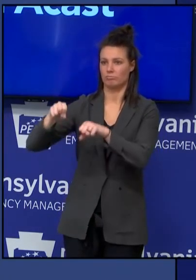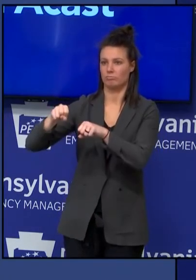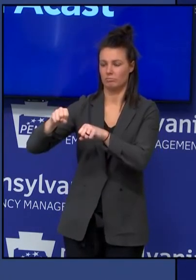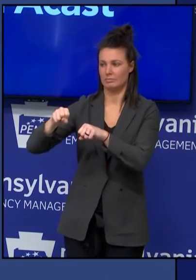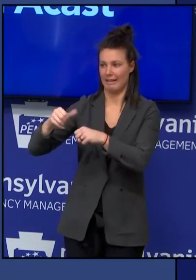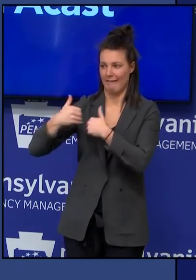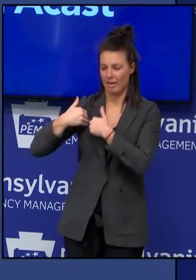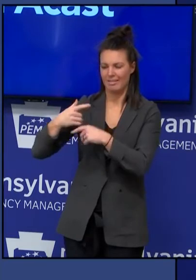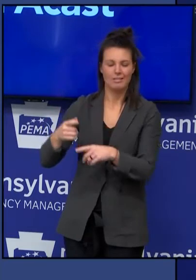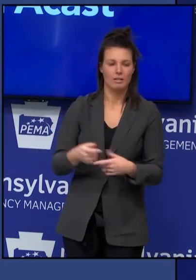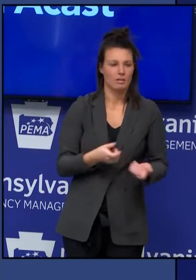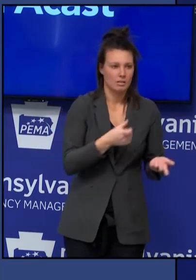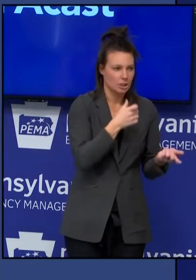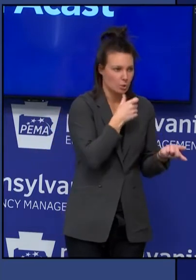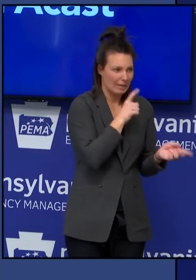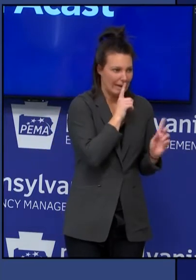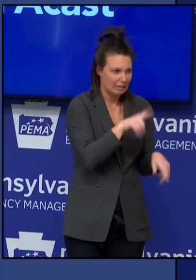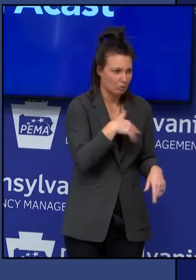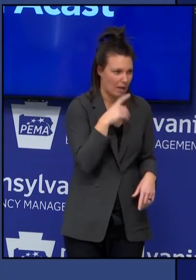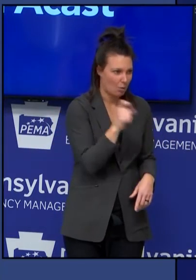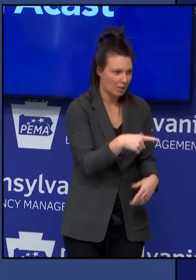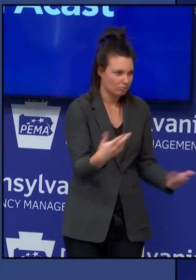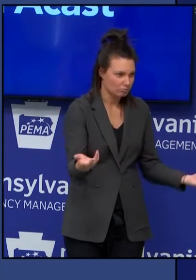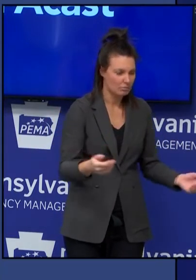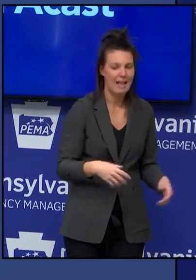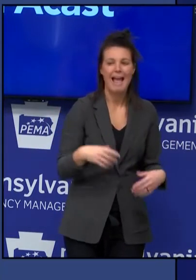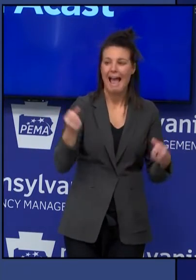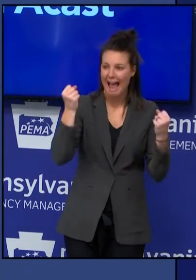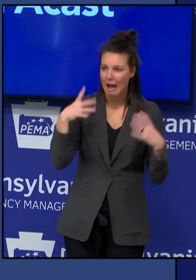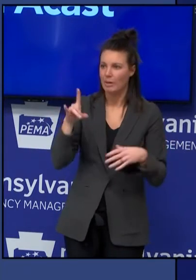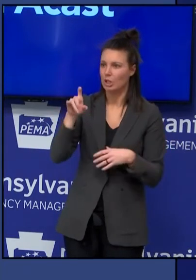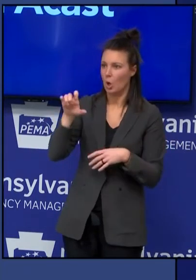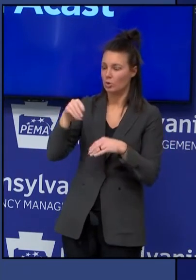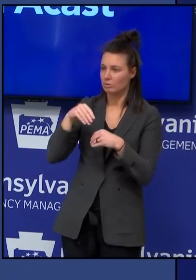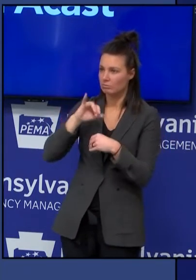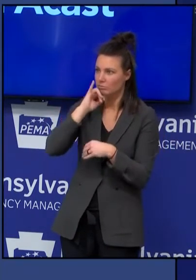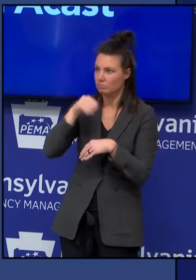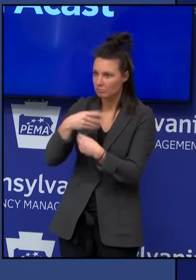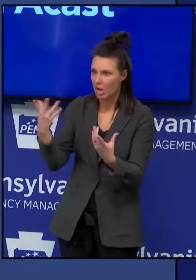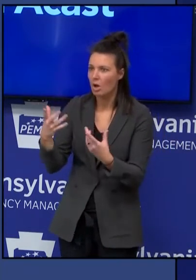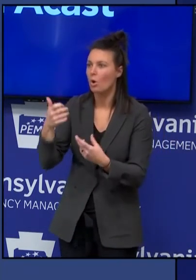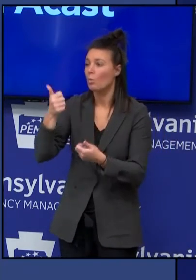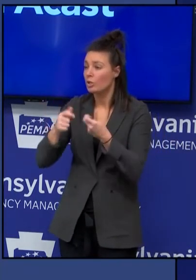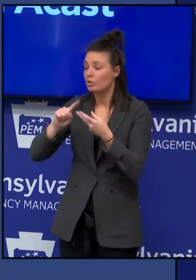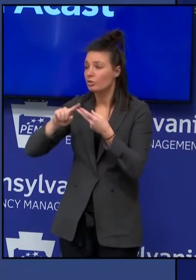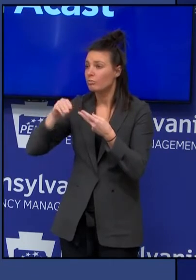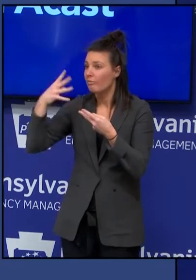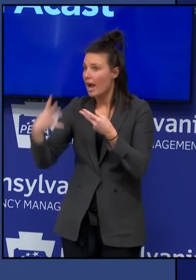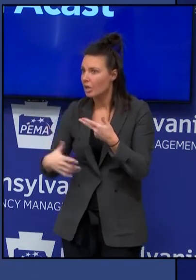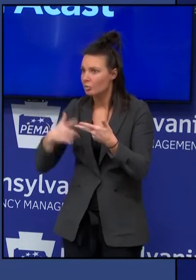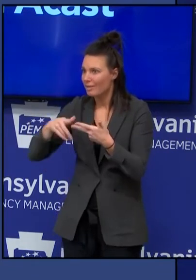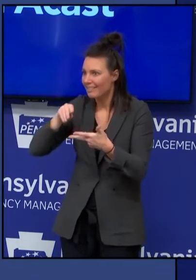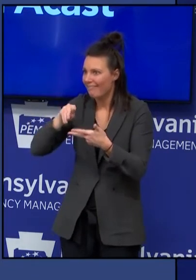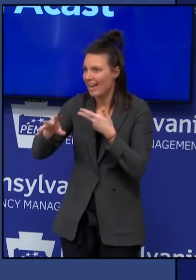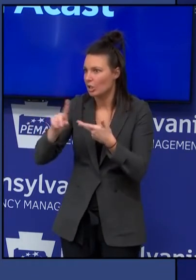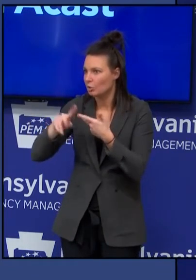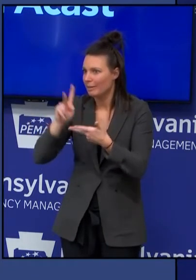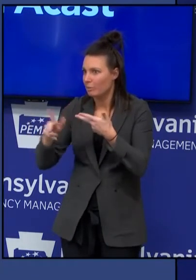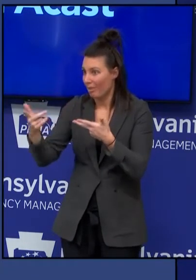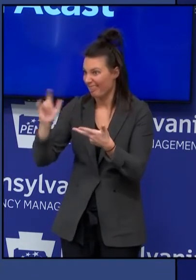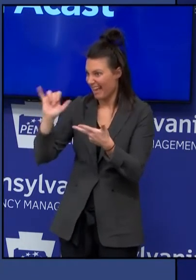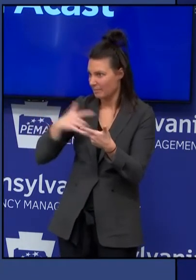But that didn't answer any of the questions I just asked you. How many doses, what providers, what is the effect on people? That's